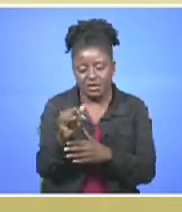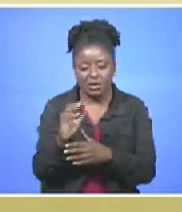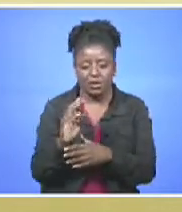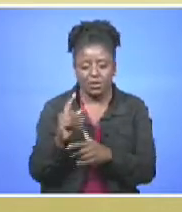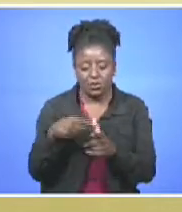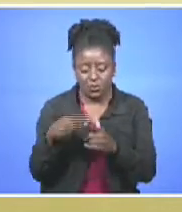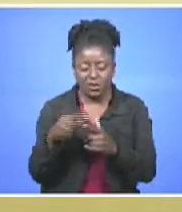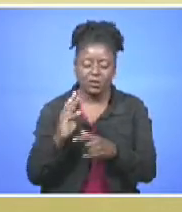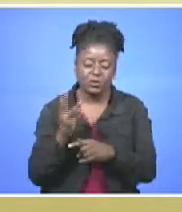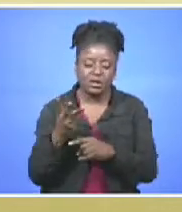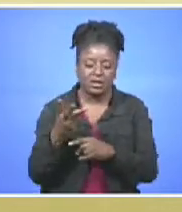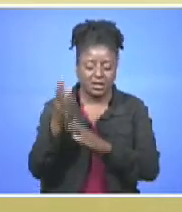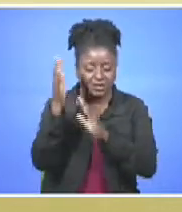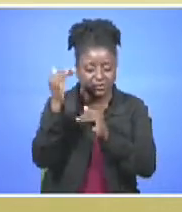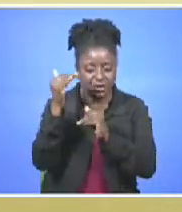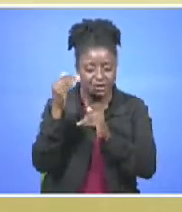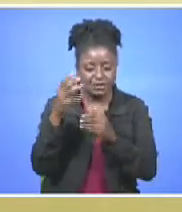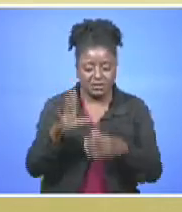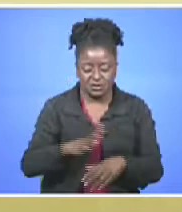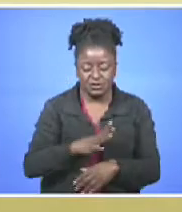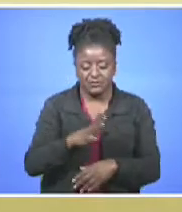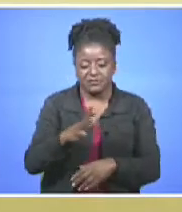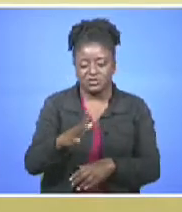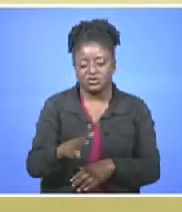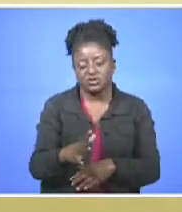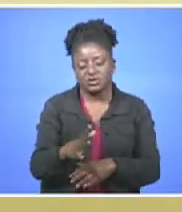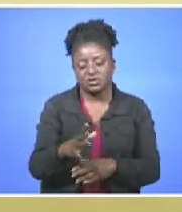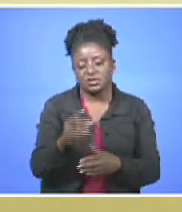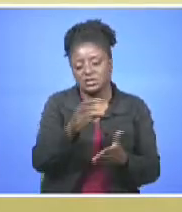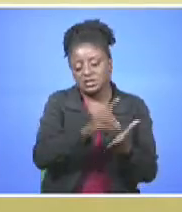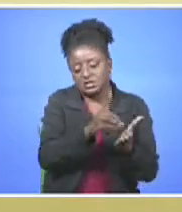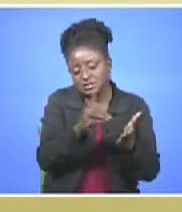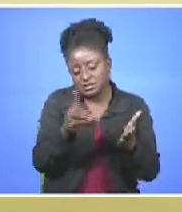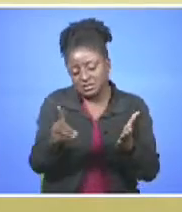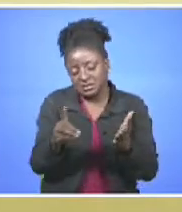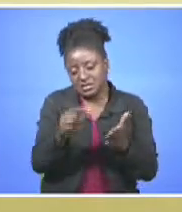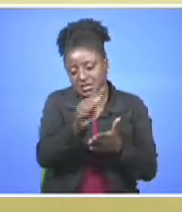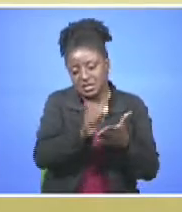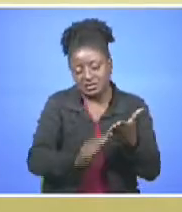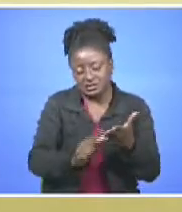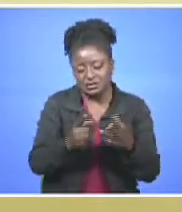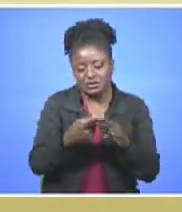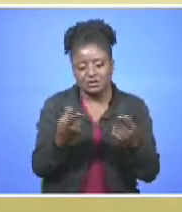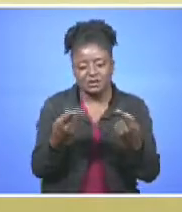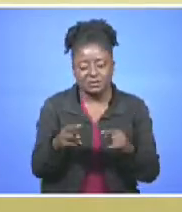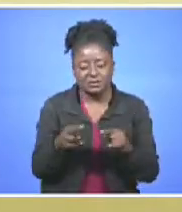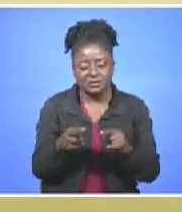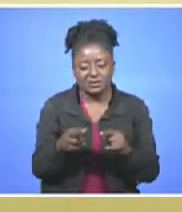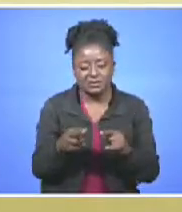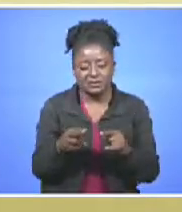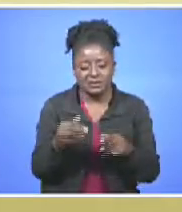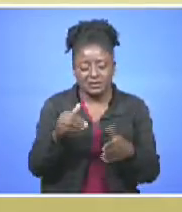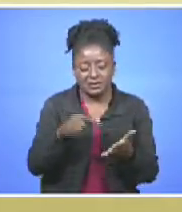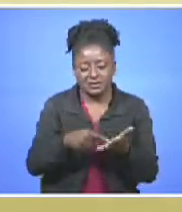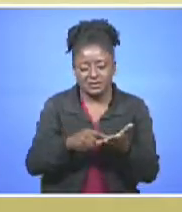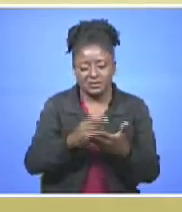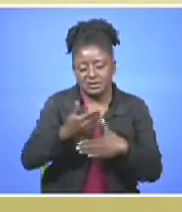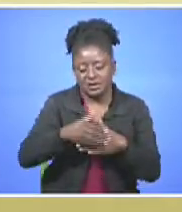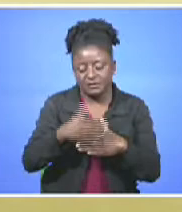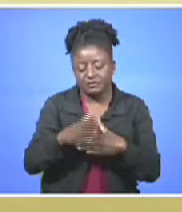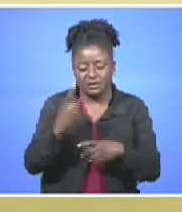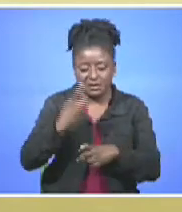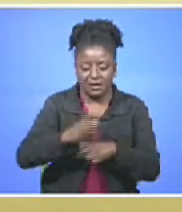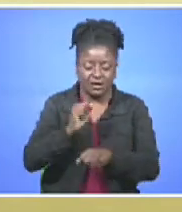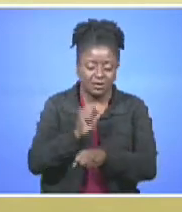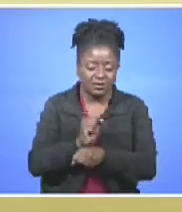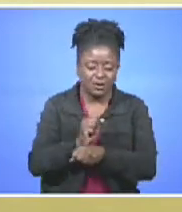official delisting to occur. This is the culmination of hard work by our team